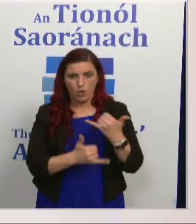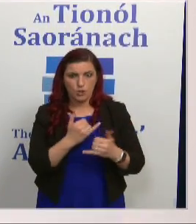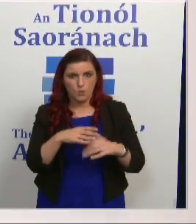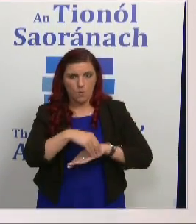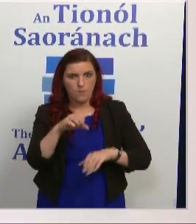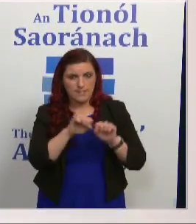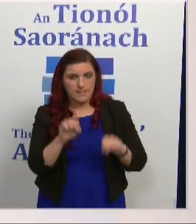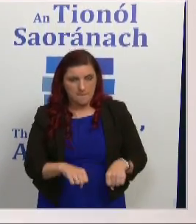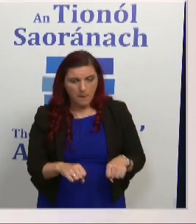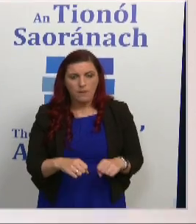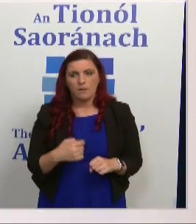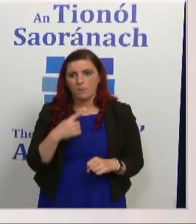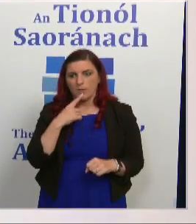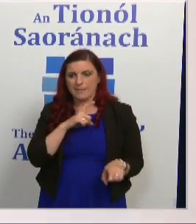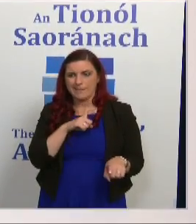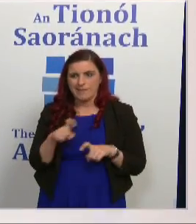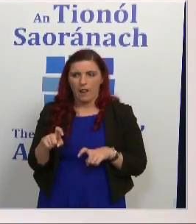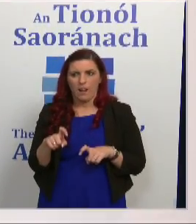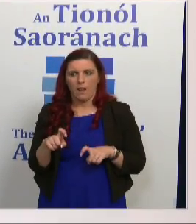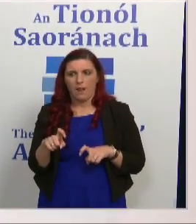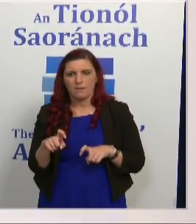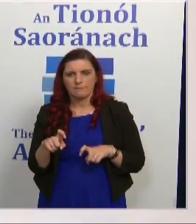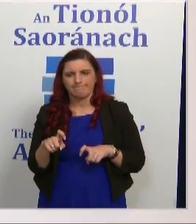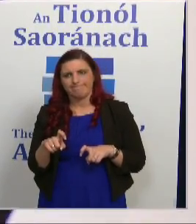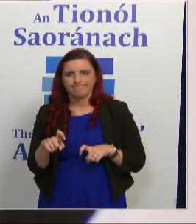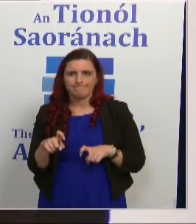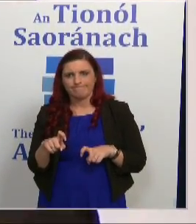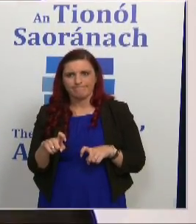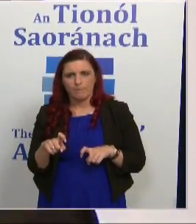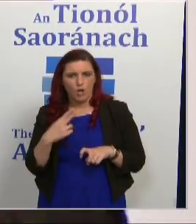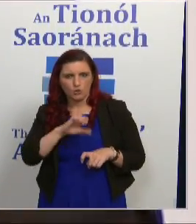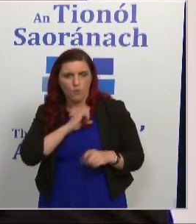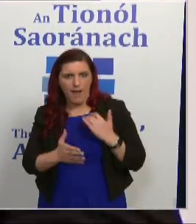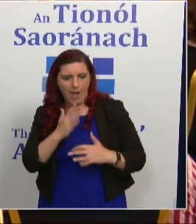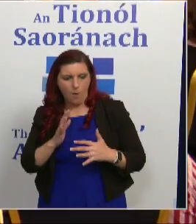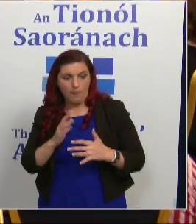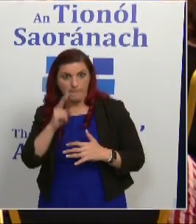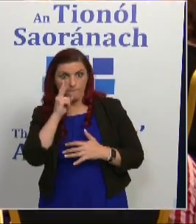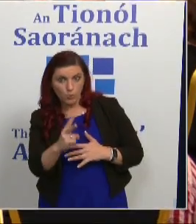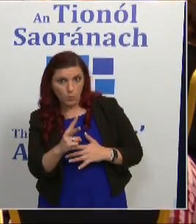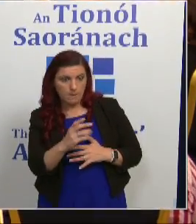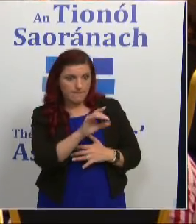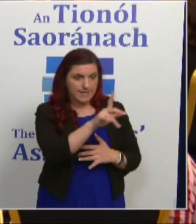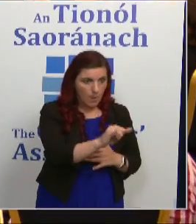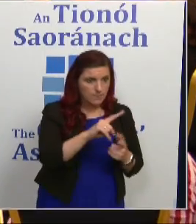unclear how Dubliners view their city and county or counties. So I will leave it at that. Thank you.